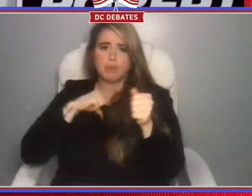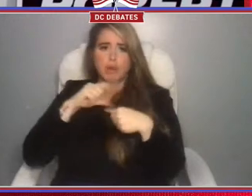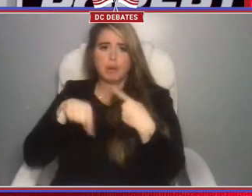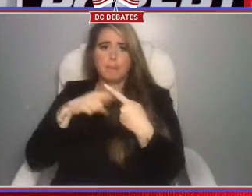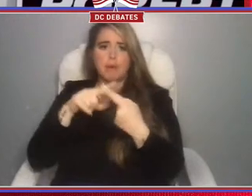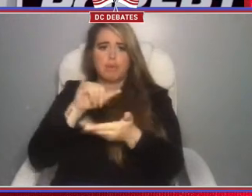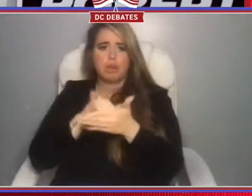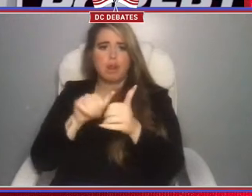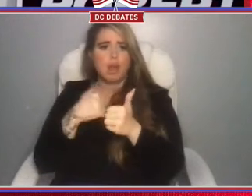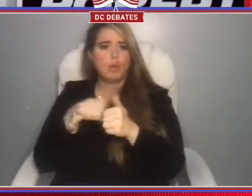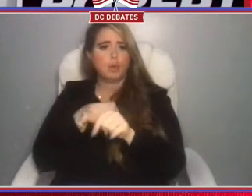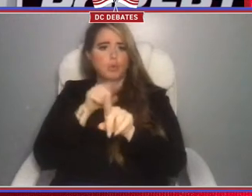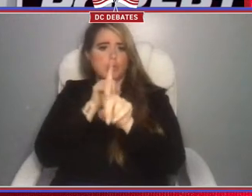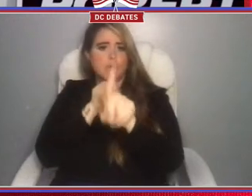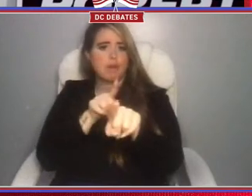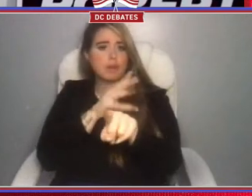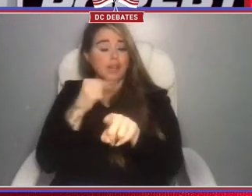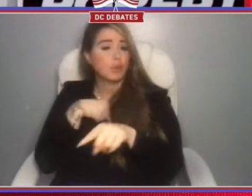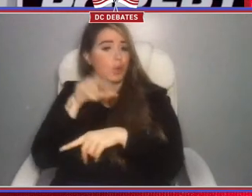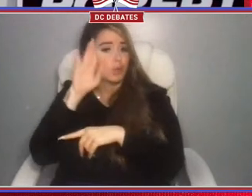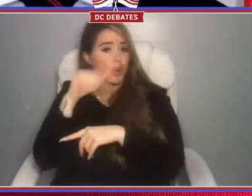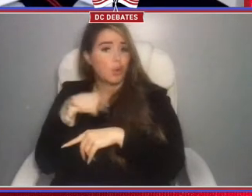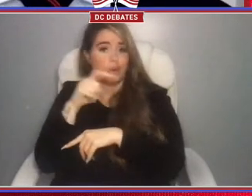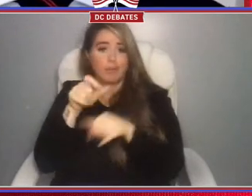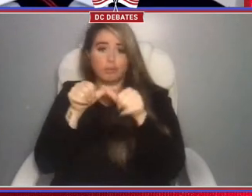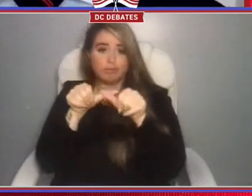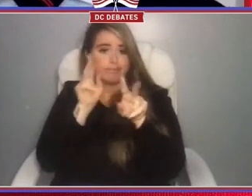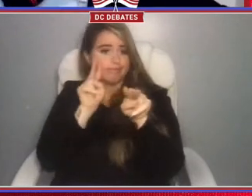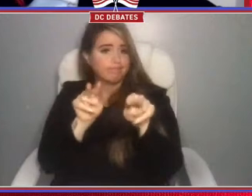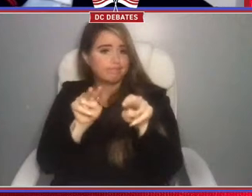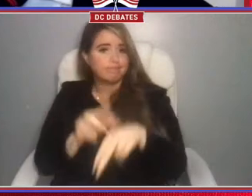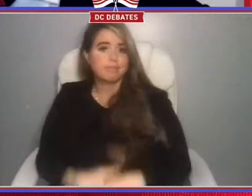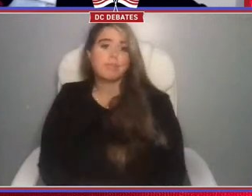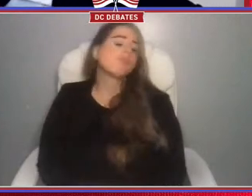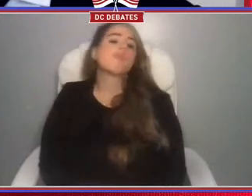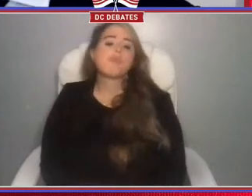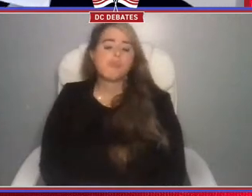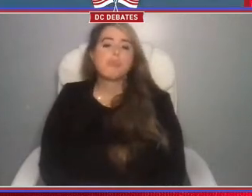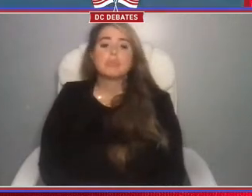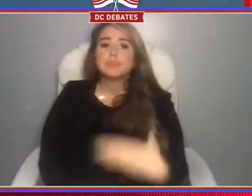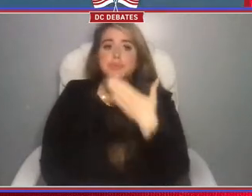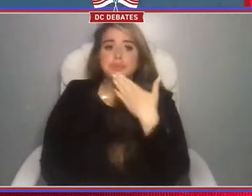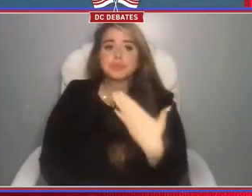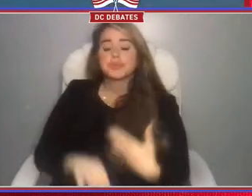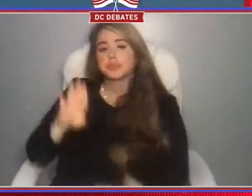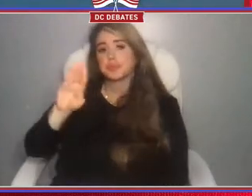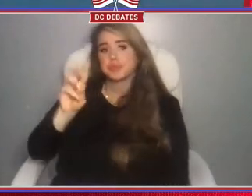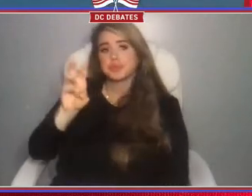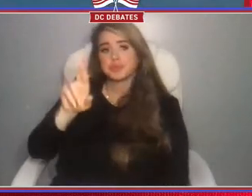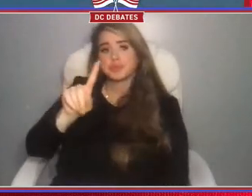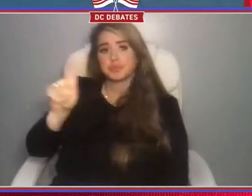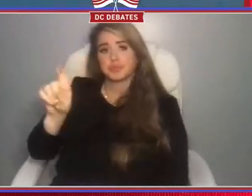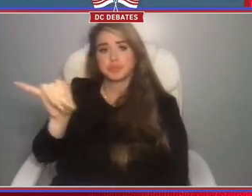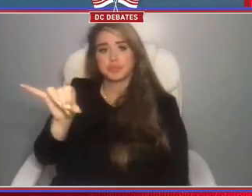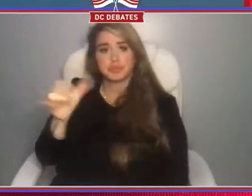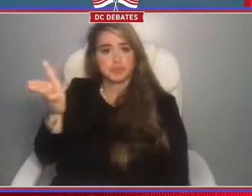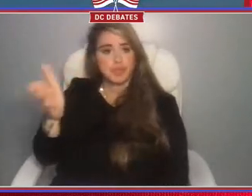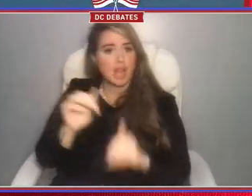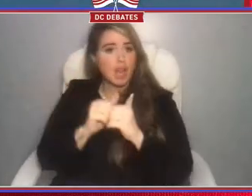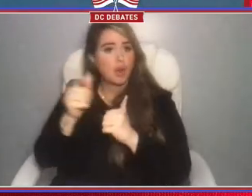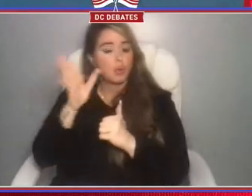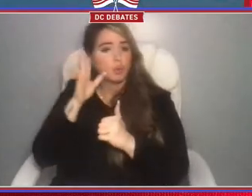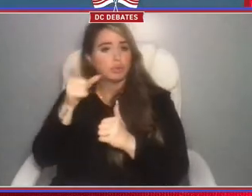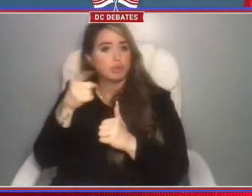coronavirus, and we know we've got to stay vigilant. Thank you. And Mayor Bowser, I'll ask you that same question. How would you grade the city's response